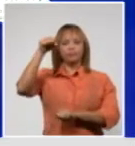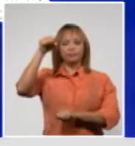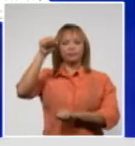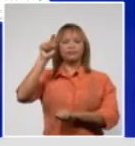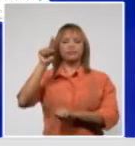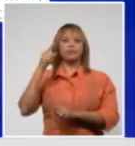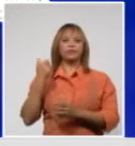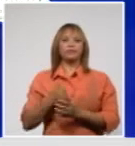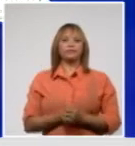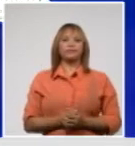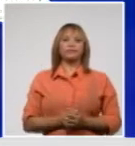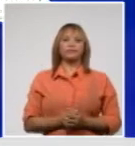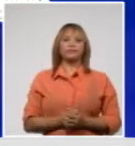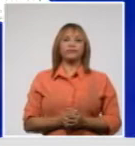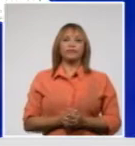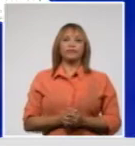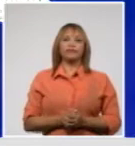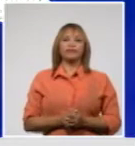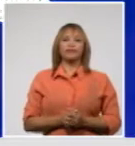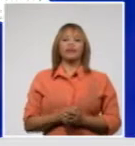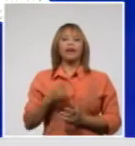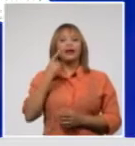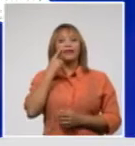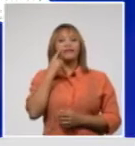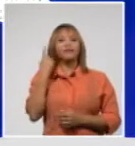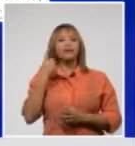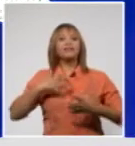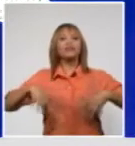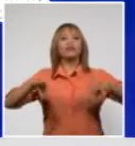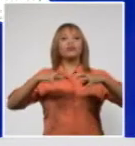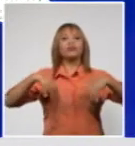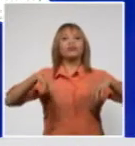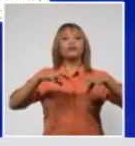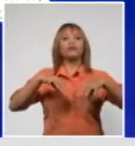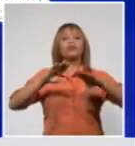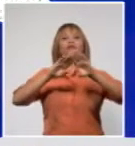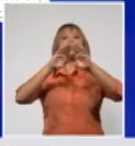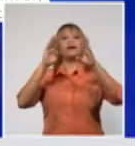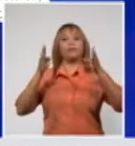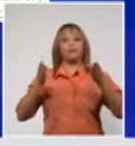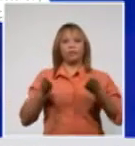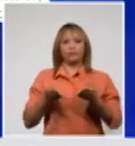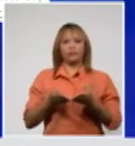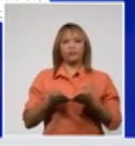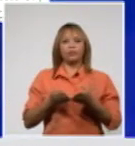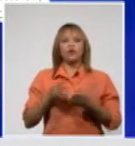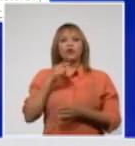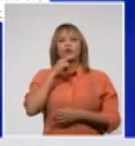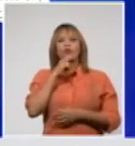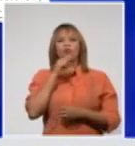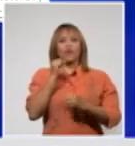González, Roberto Romero, for the map which you can see on the screen.